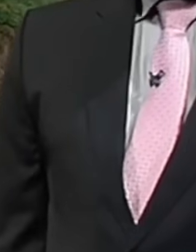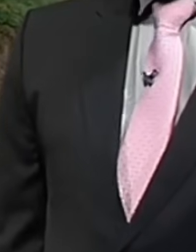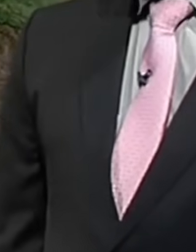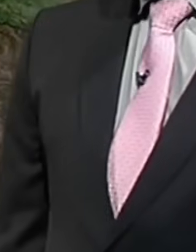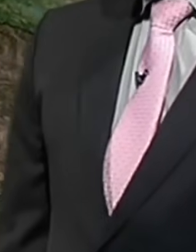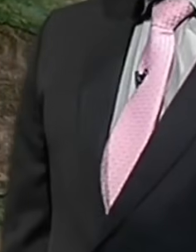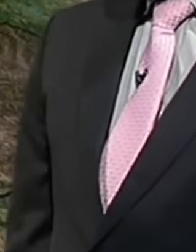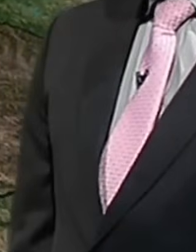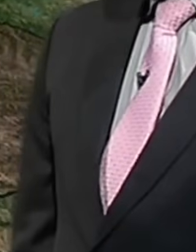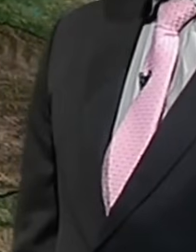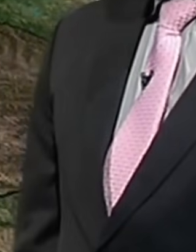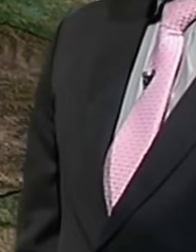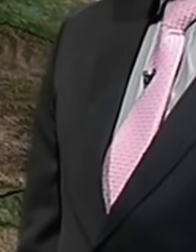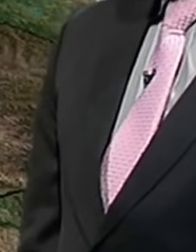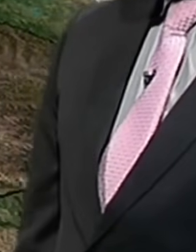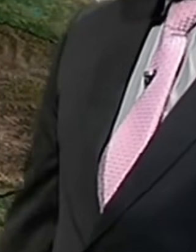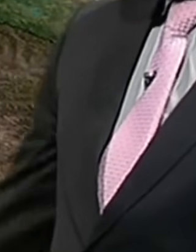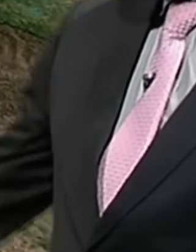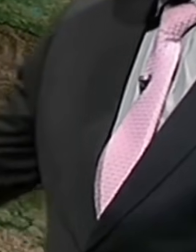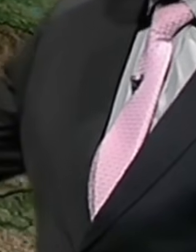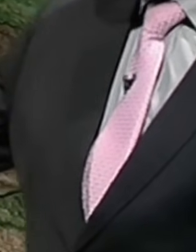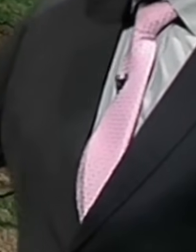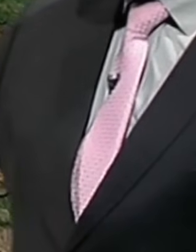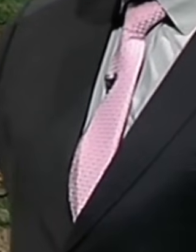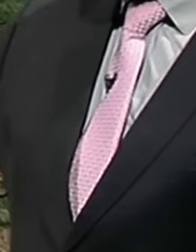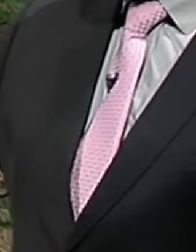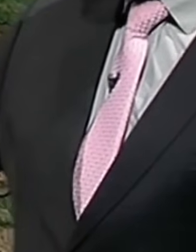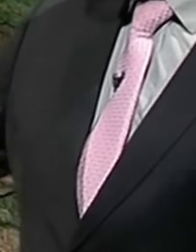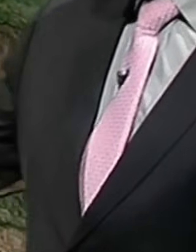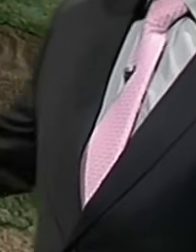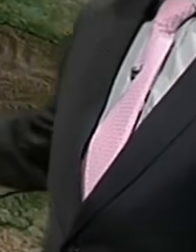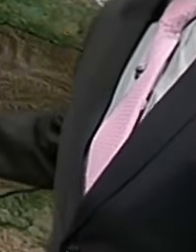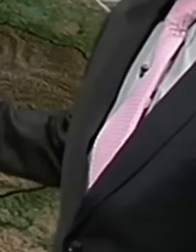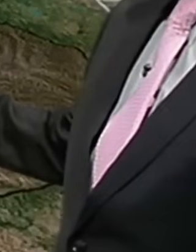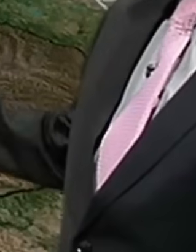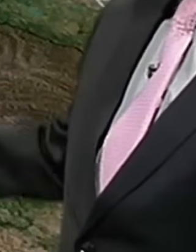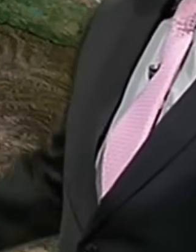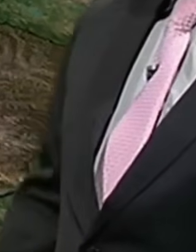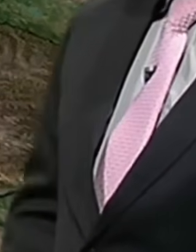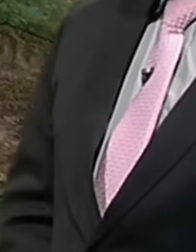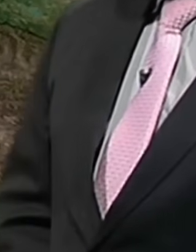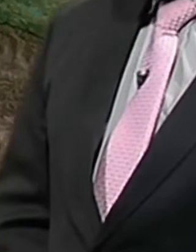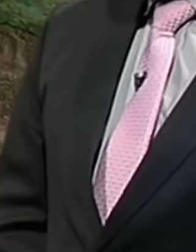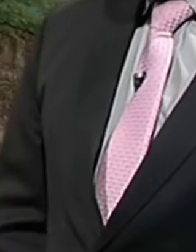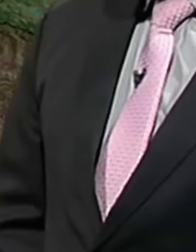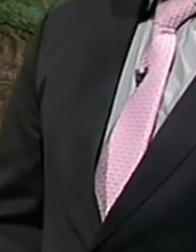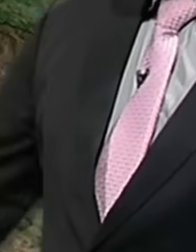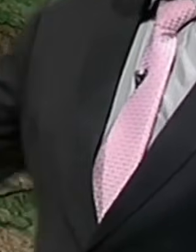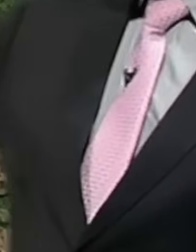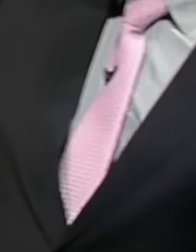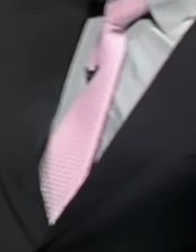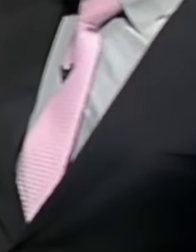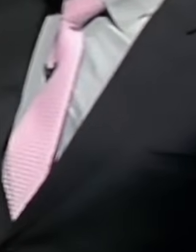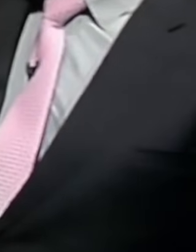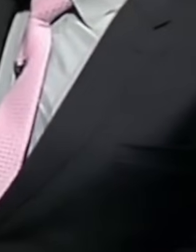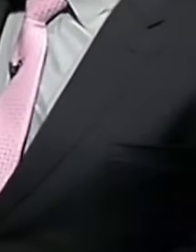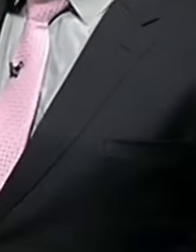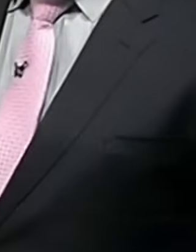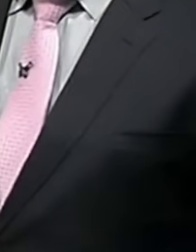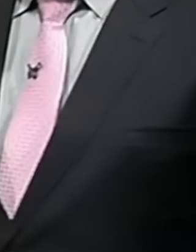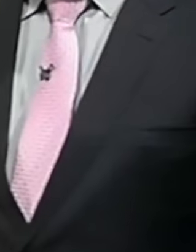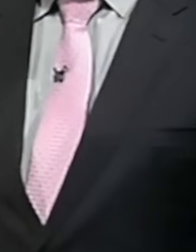be le maemo a tleng a futhumetse di tla fihla tsa mashwa bile mtsemhlano mona Wepener mashwa bile mtsemine ka mane ka Bethlehem a thele ka mane ka